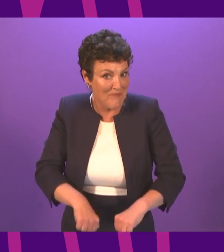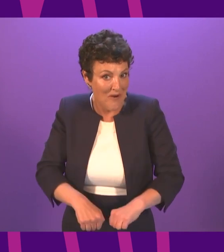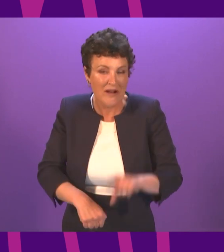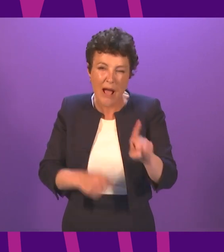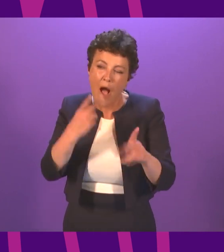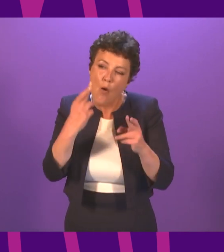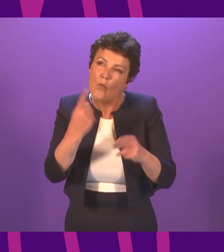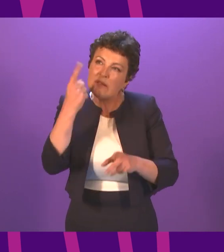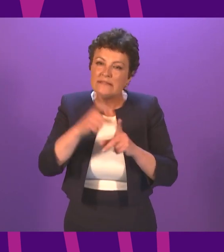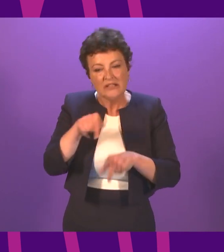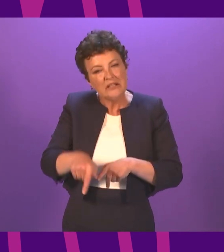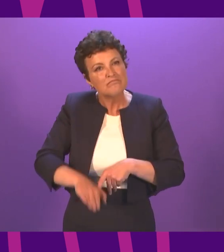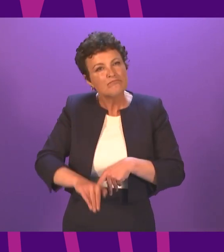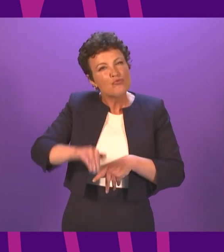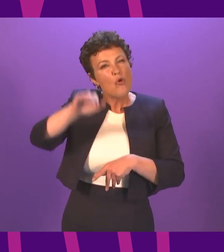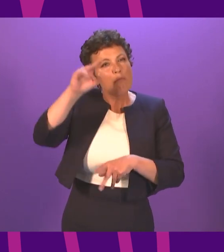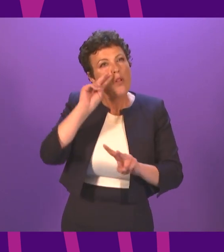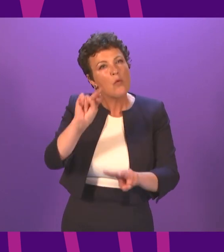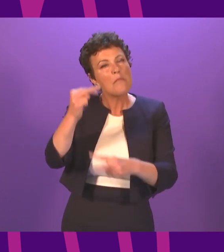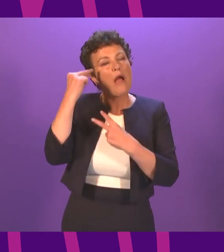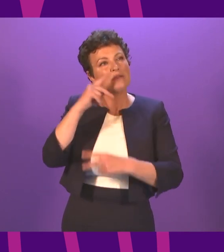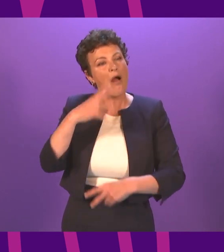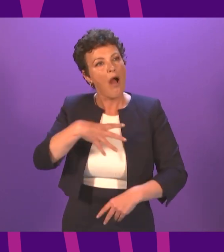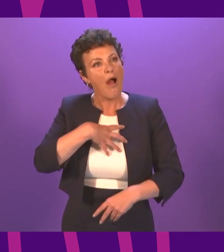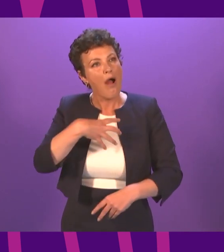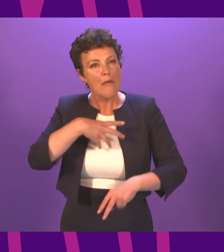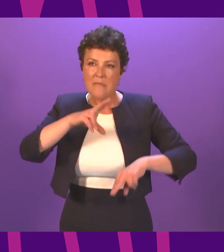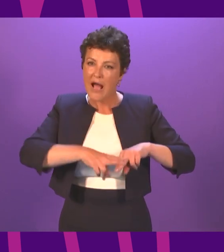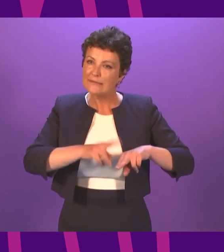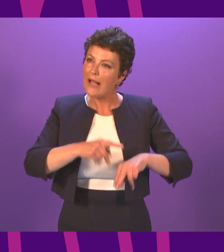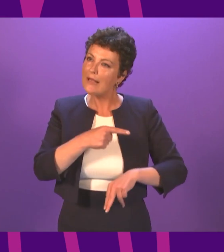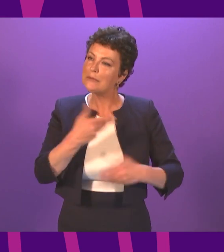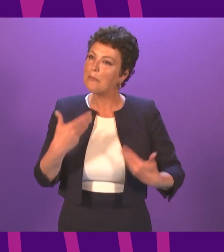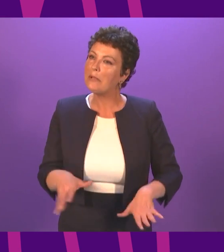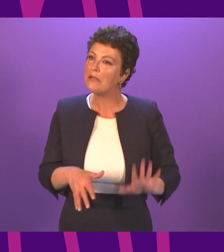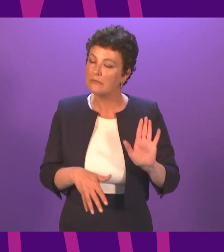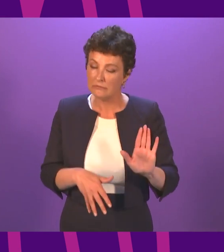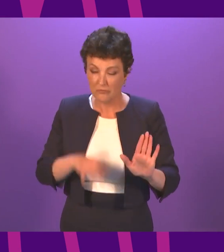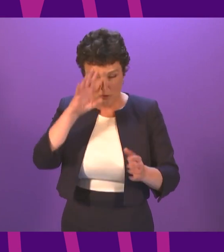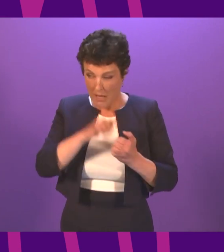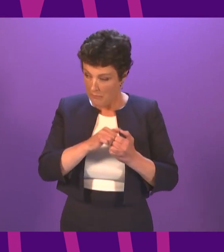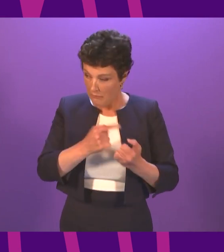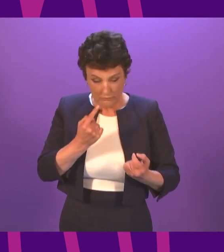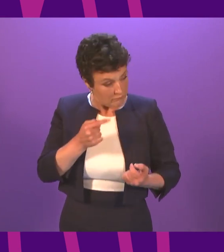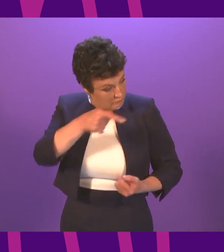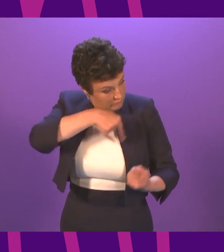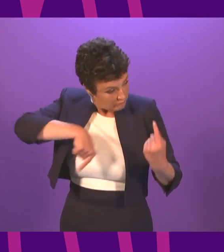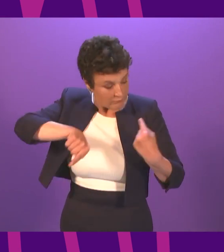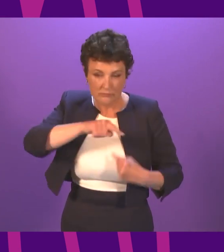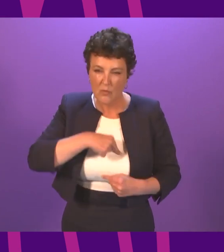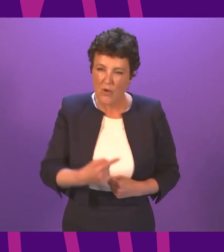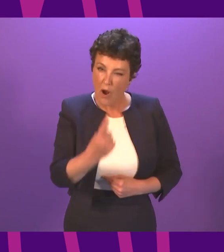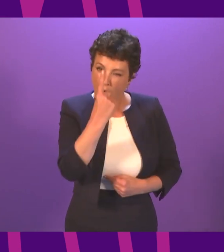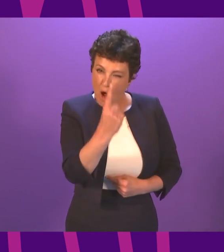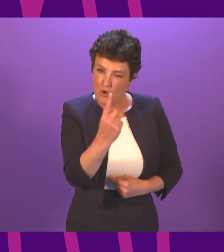today, but what we can all do over the next 5 years. The 129 of us who are honoured to be in